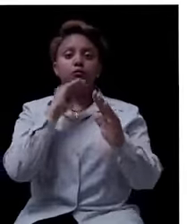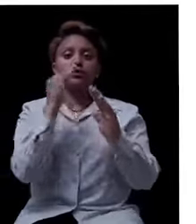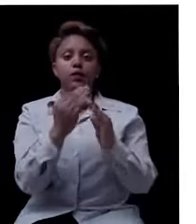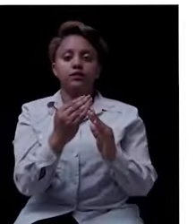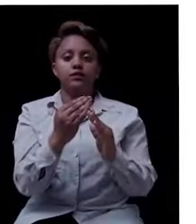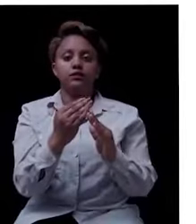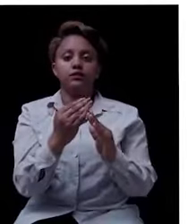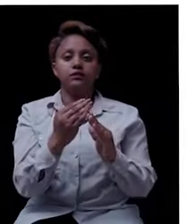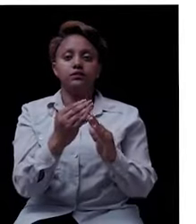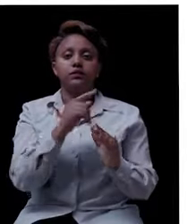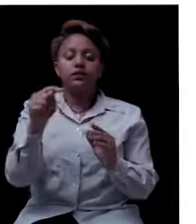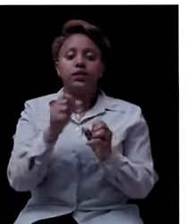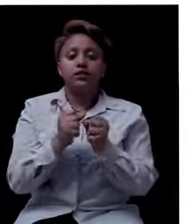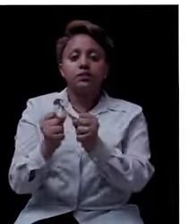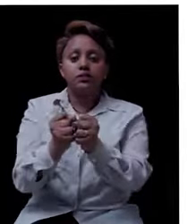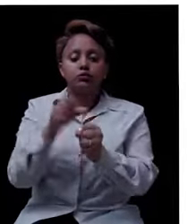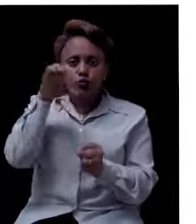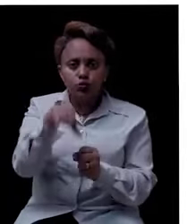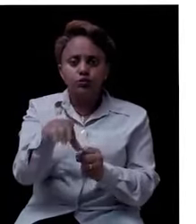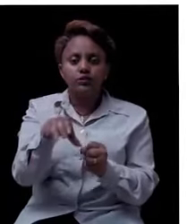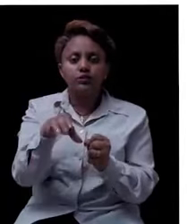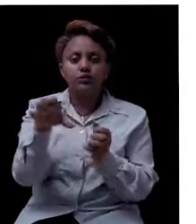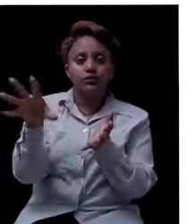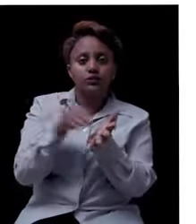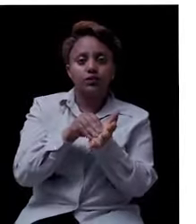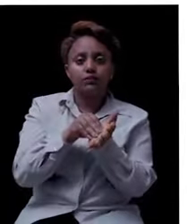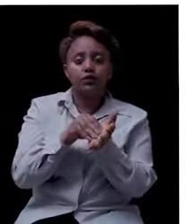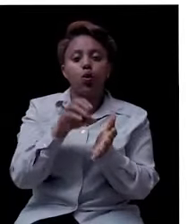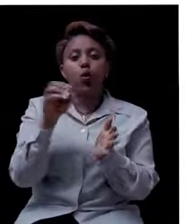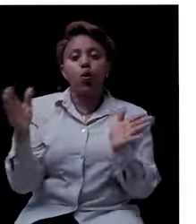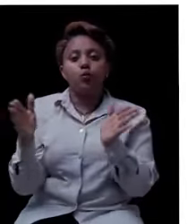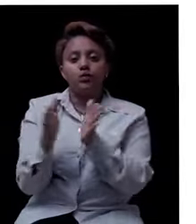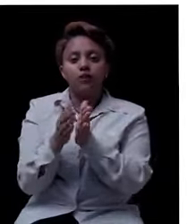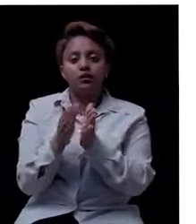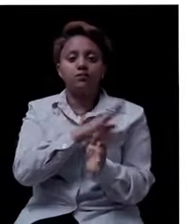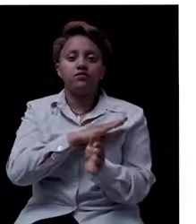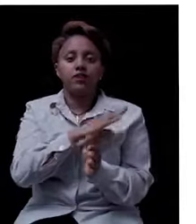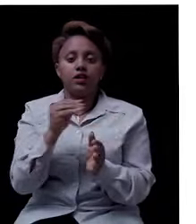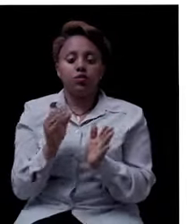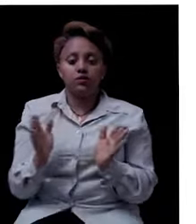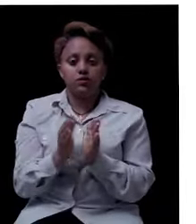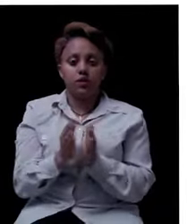Self-configuring. The system can configure and reconfigure itself under varying and unpredictable conditions.